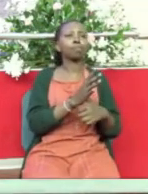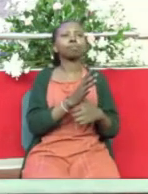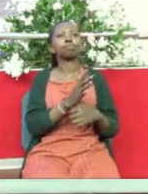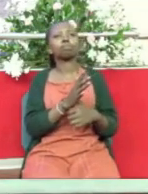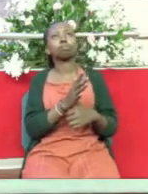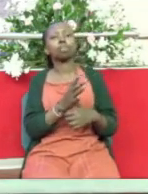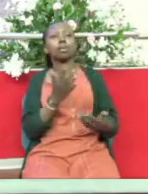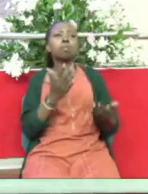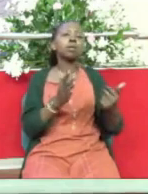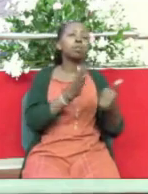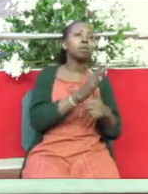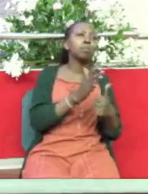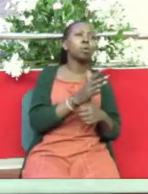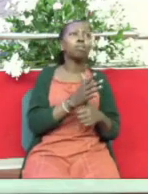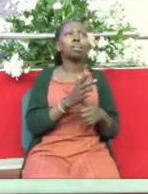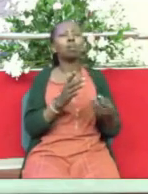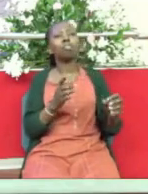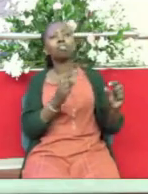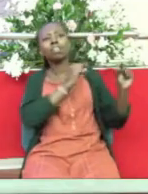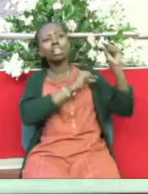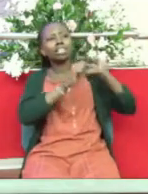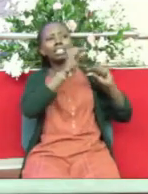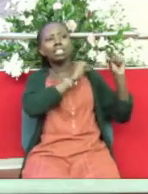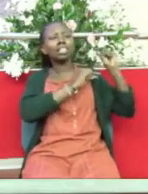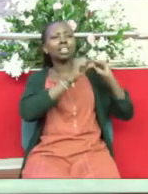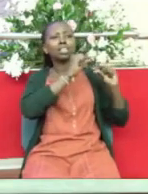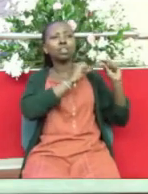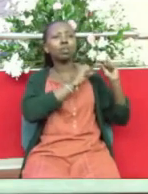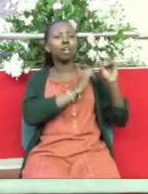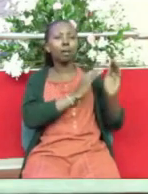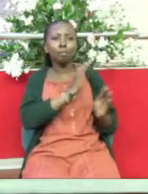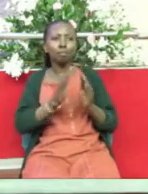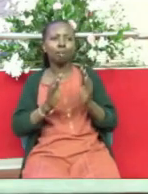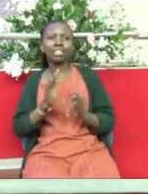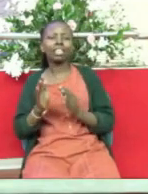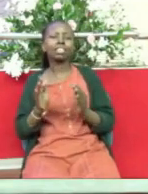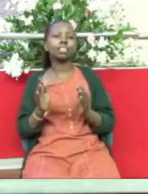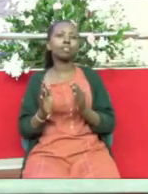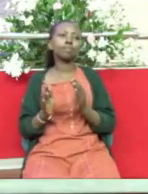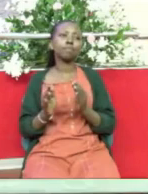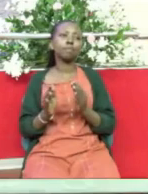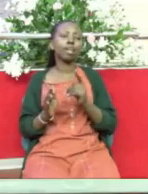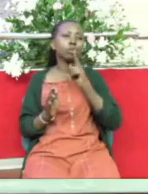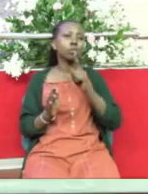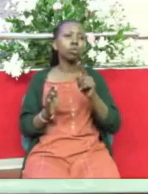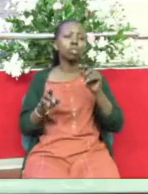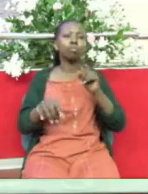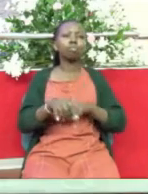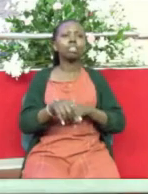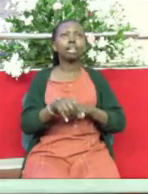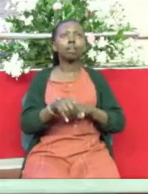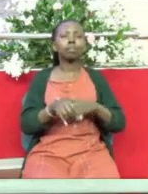be the mountain of generational patterns. Inaweza ikawa ni mlima wa mifumo ya vizazi. And so as you begin moving forward, you see